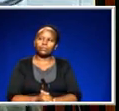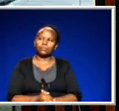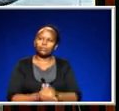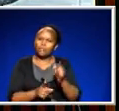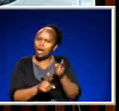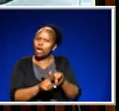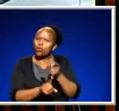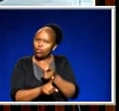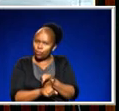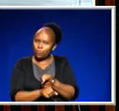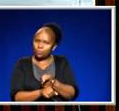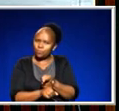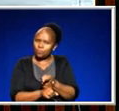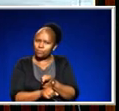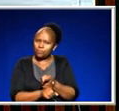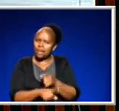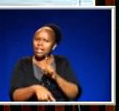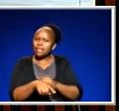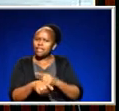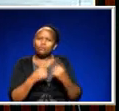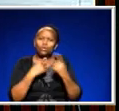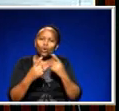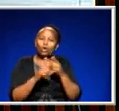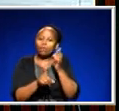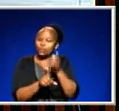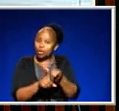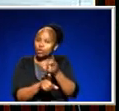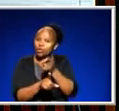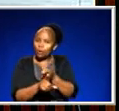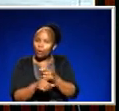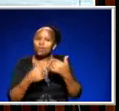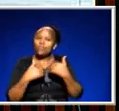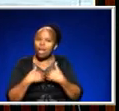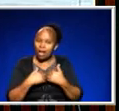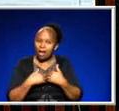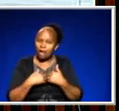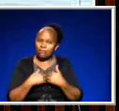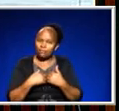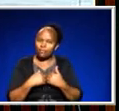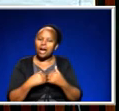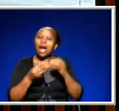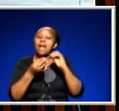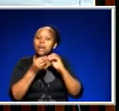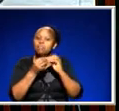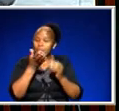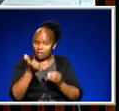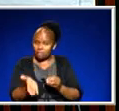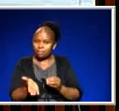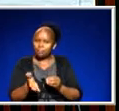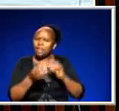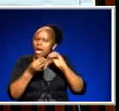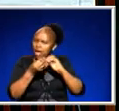Rounding off. When we talk about rounding off, we have a number. A